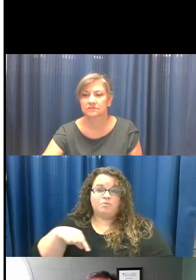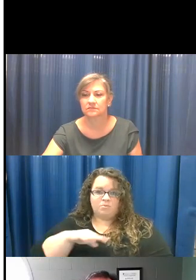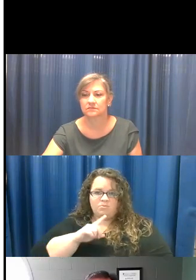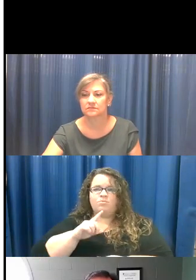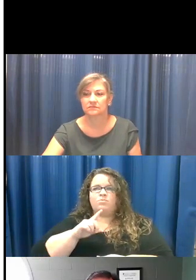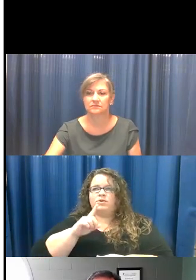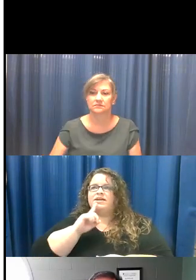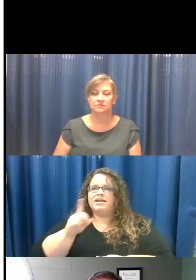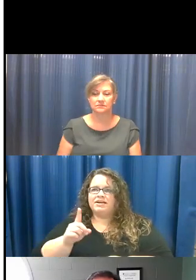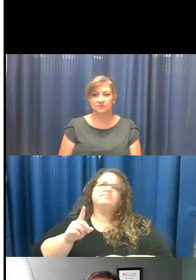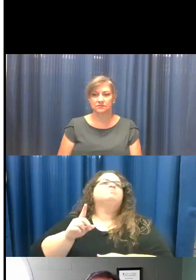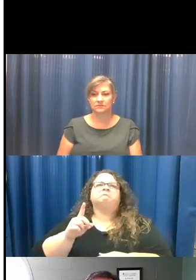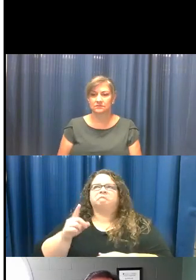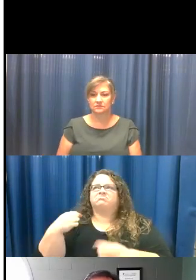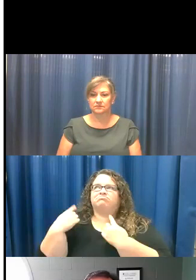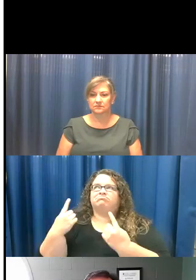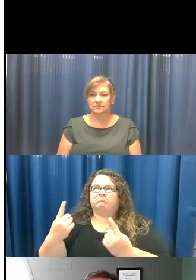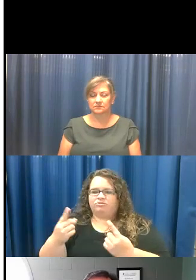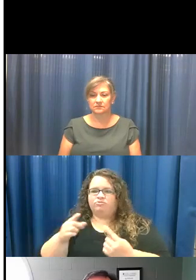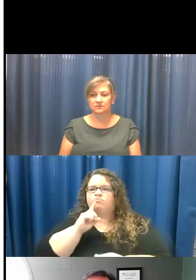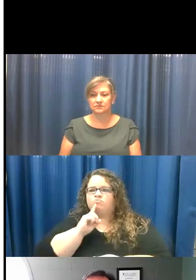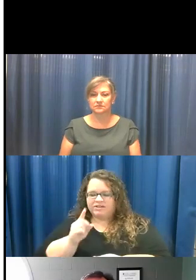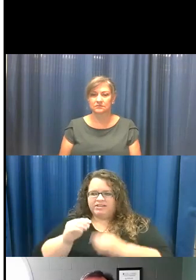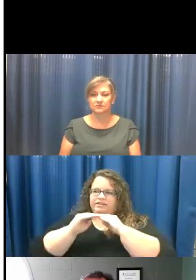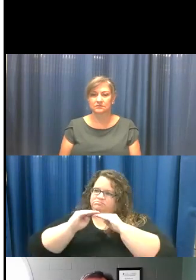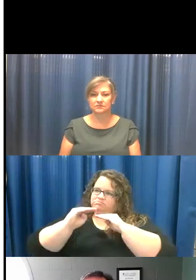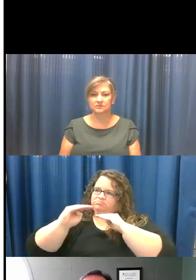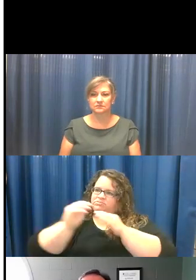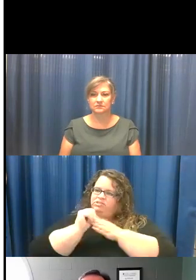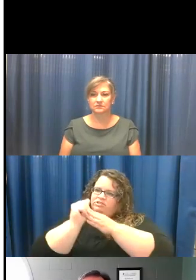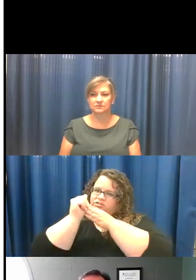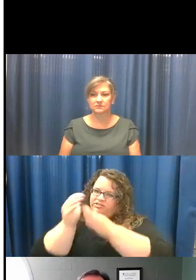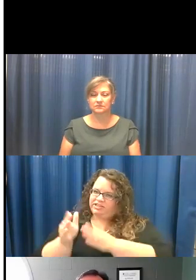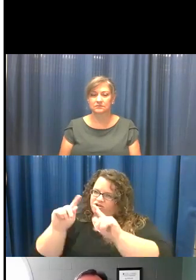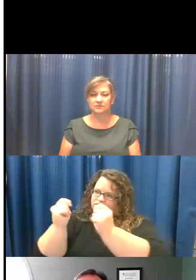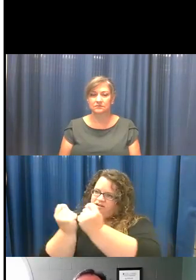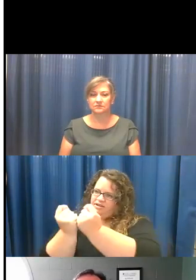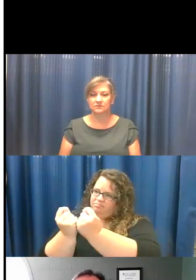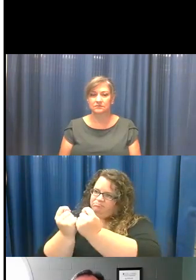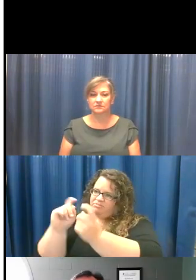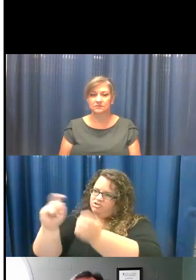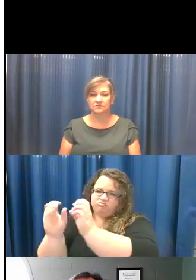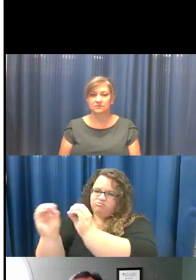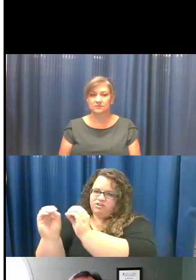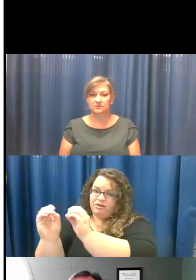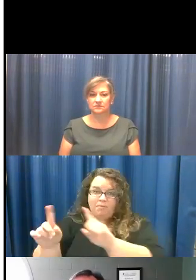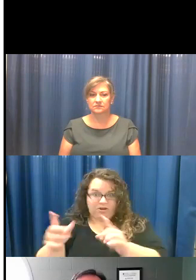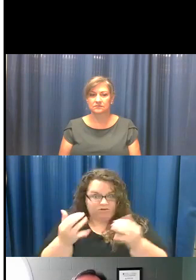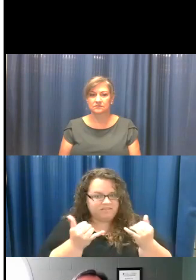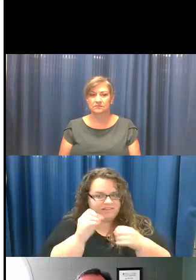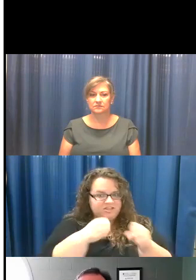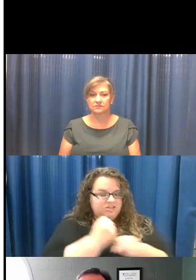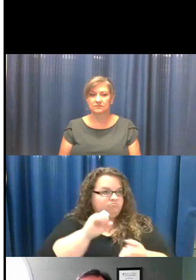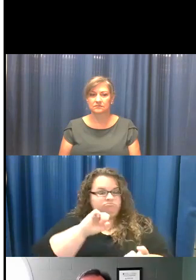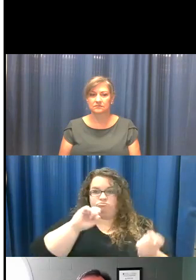stable leadership team for about the last 5 years. We haven't had any changes. And then this year we had quite a few changes, and they were